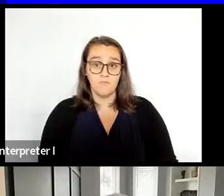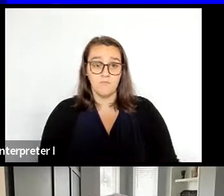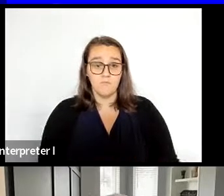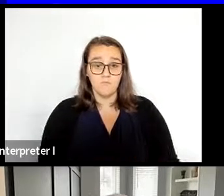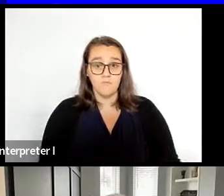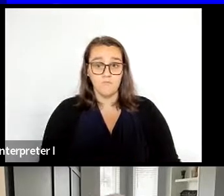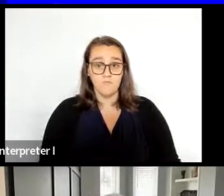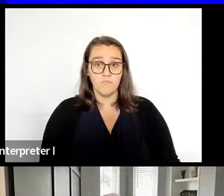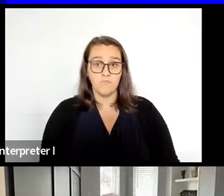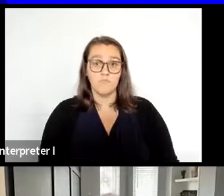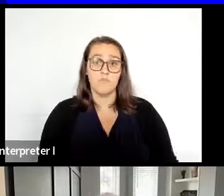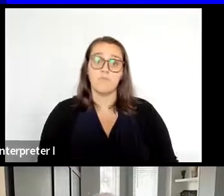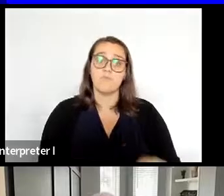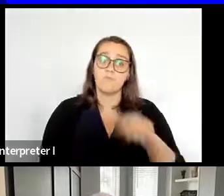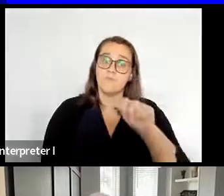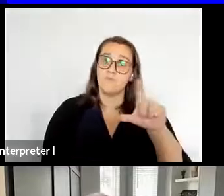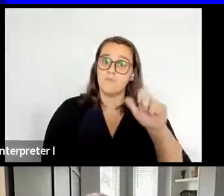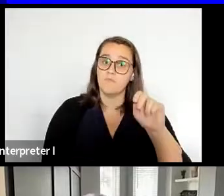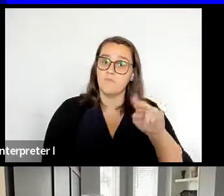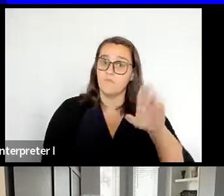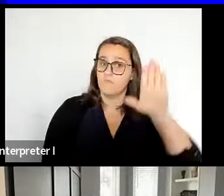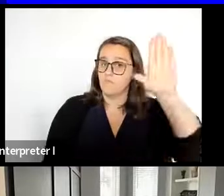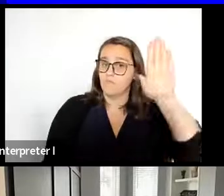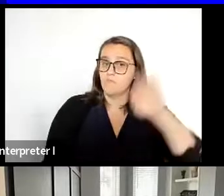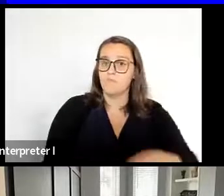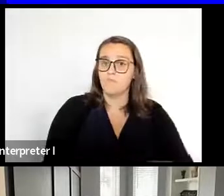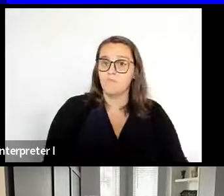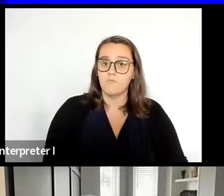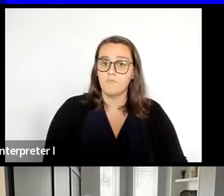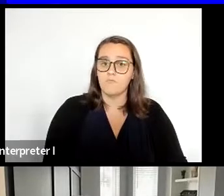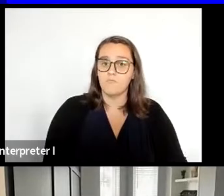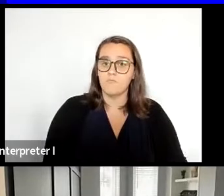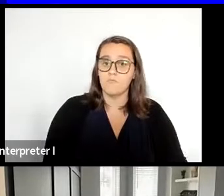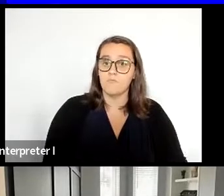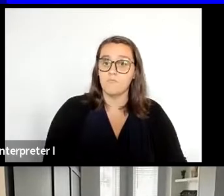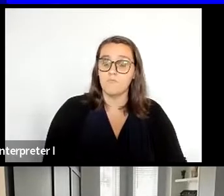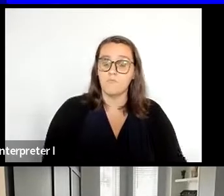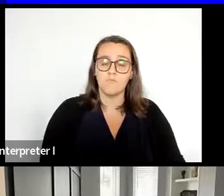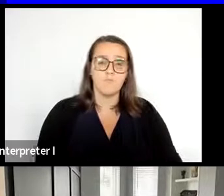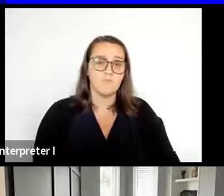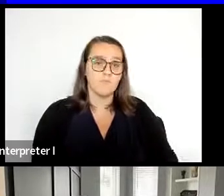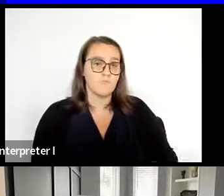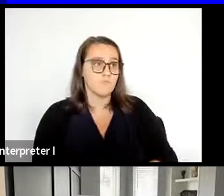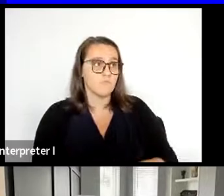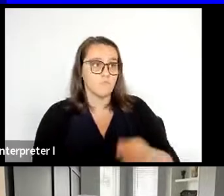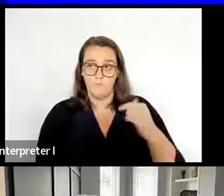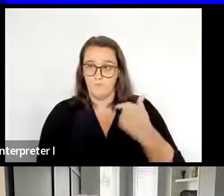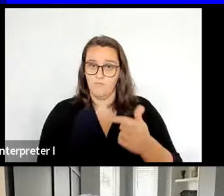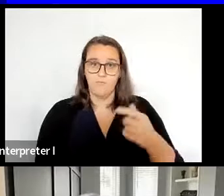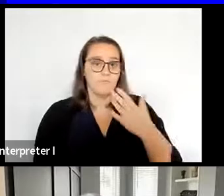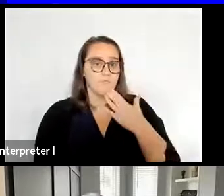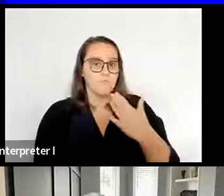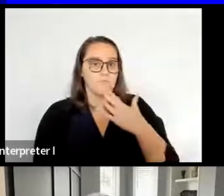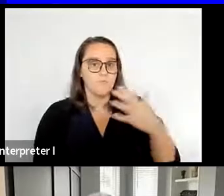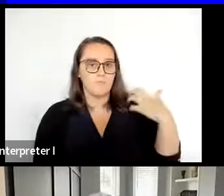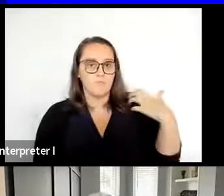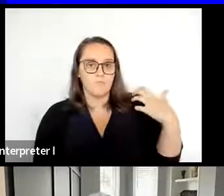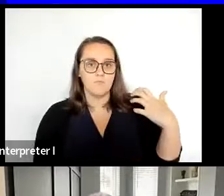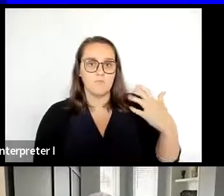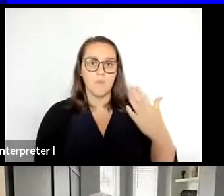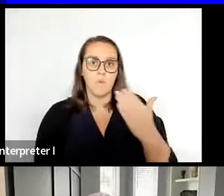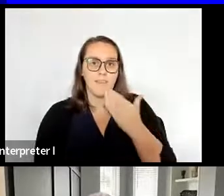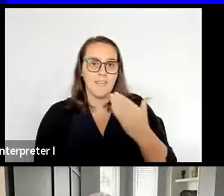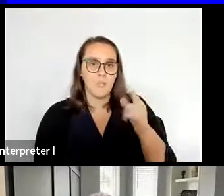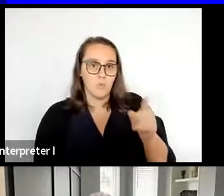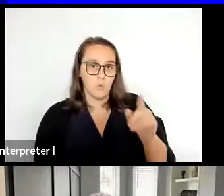Mr. Chair. Chairman. I look down, now I'm looking up. Mr. Allen. Thank you, Mr. Chairman. I want to thank you